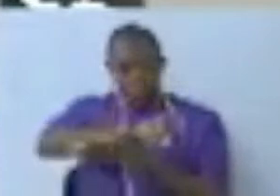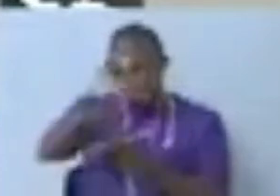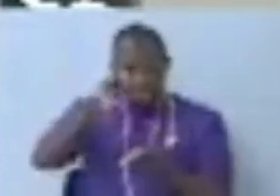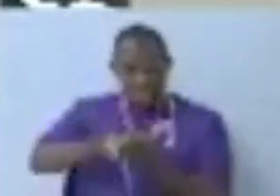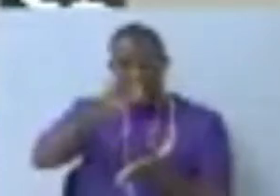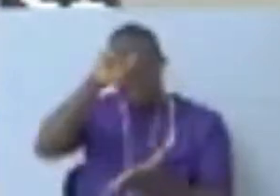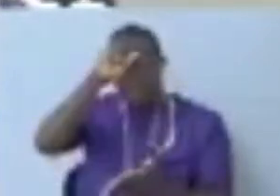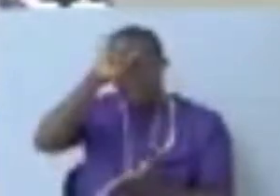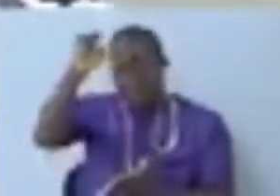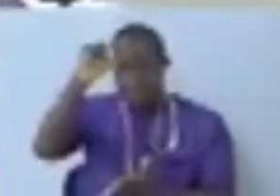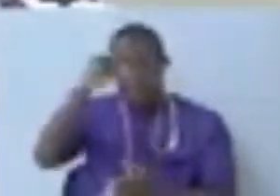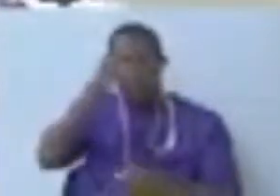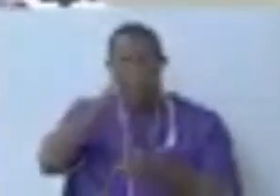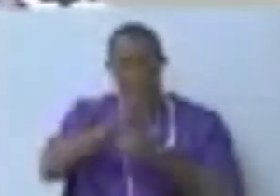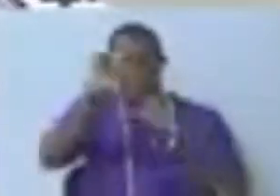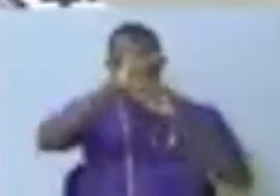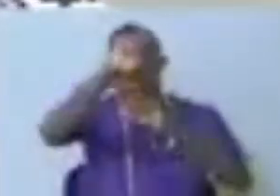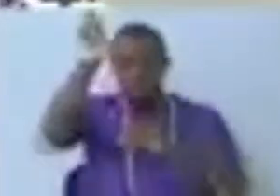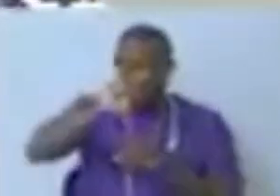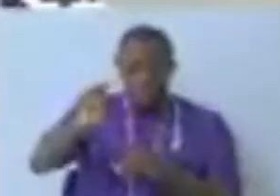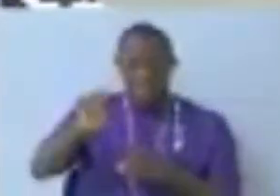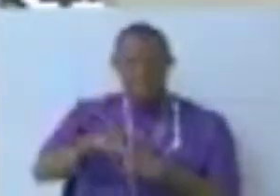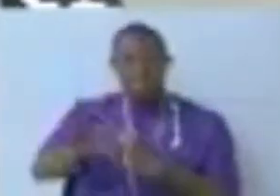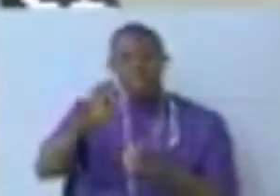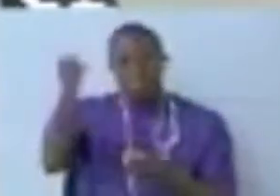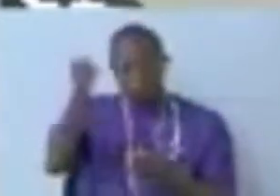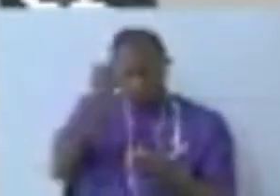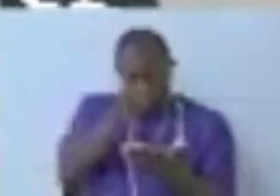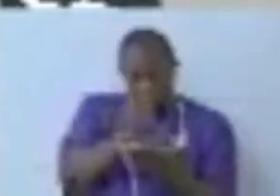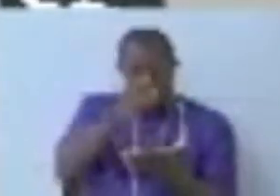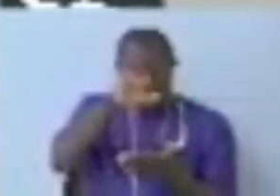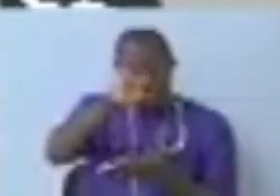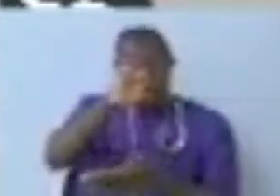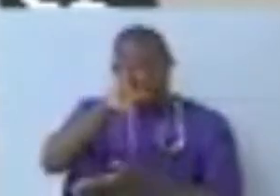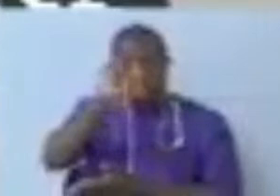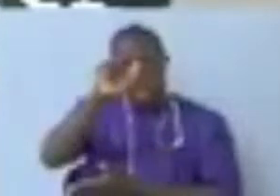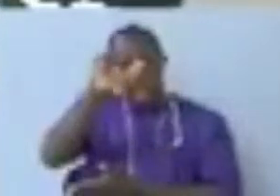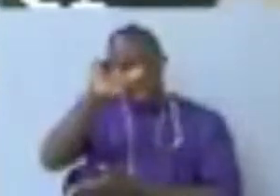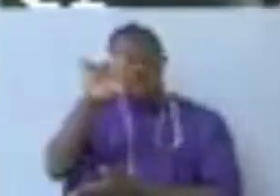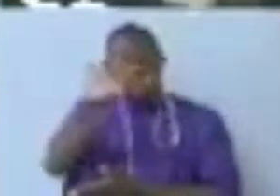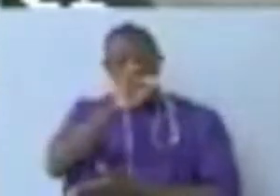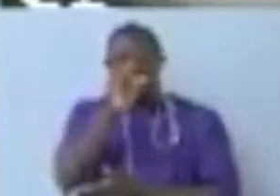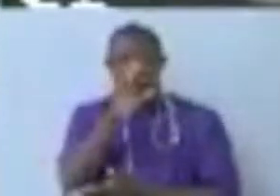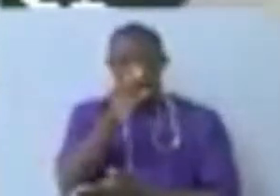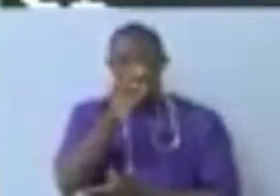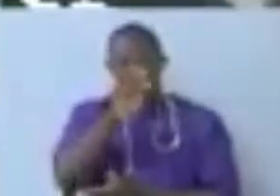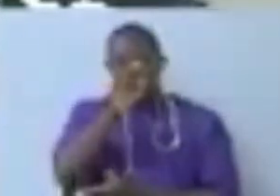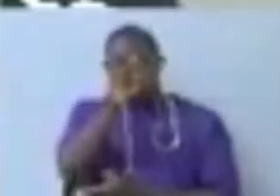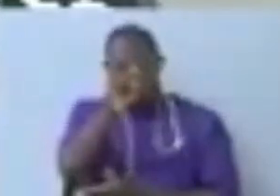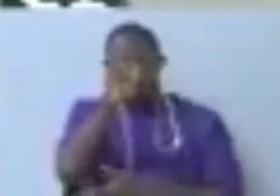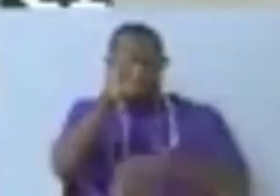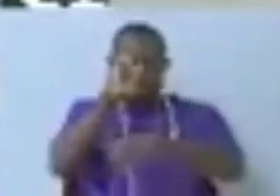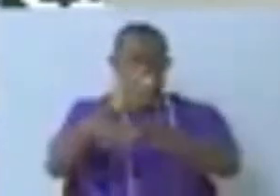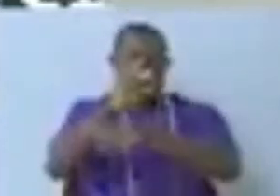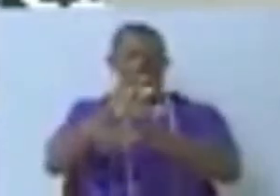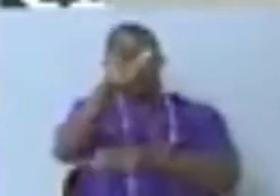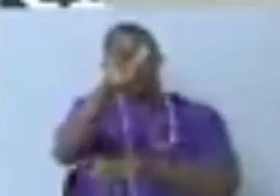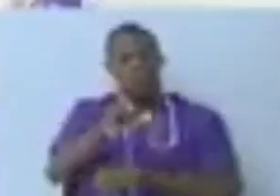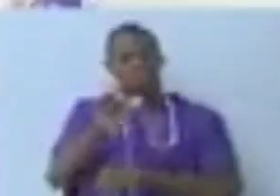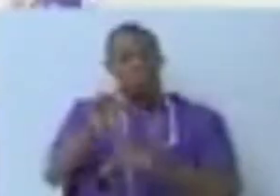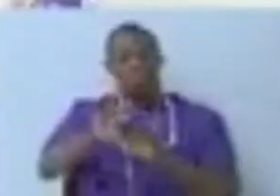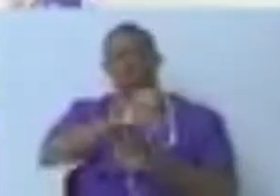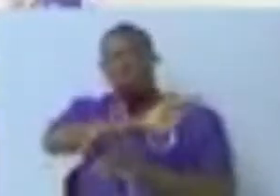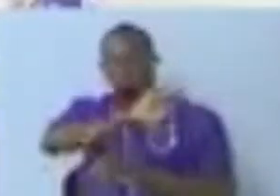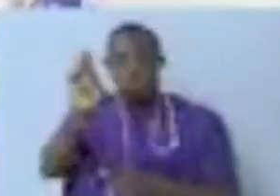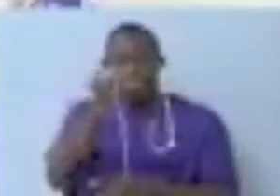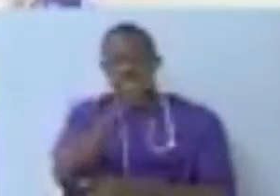on it, which said that you advised him. You see, none of you said anything at the time. This is what I